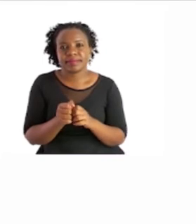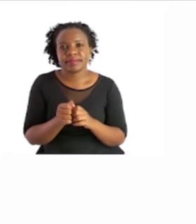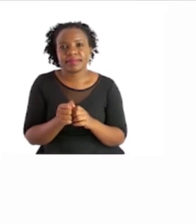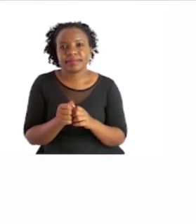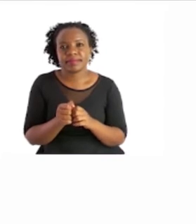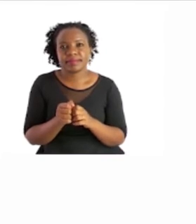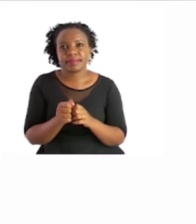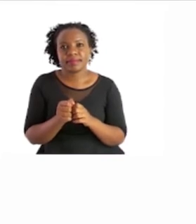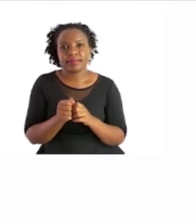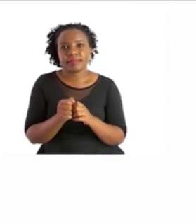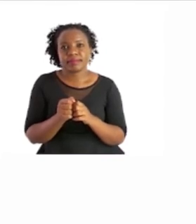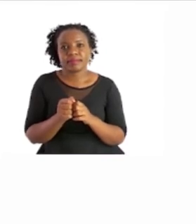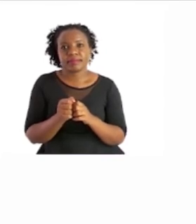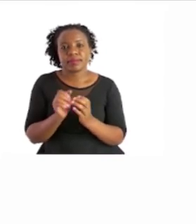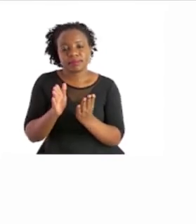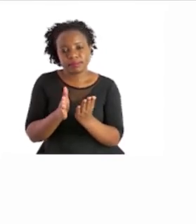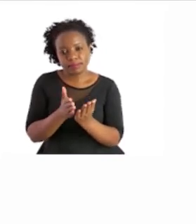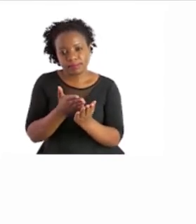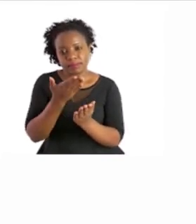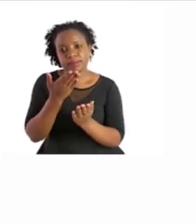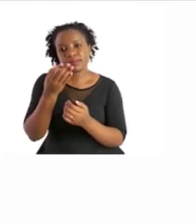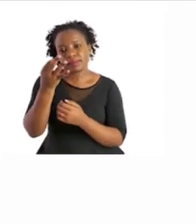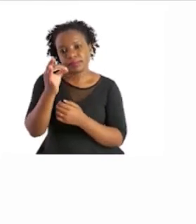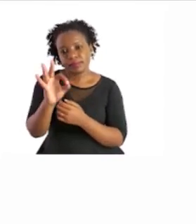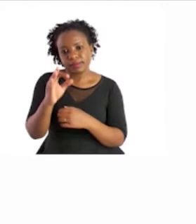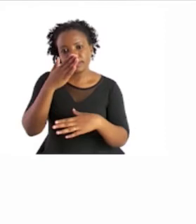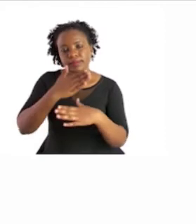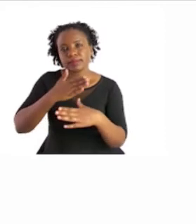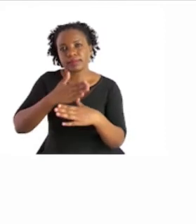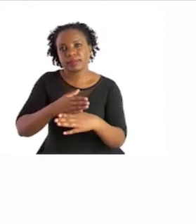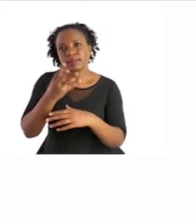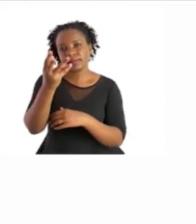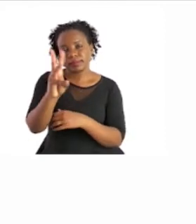Right, are we all on page 9? This is activity 6.